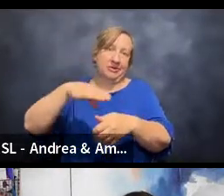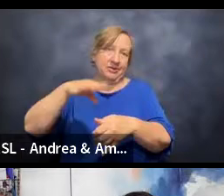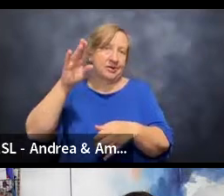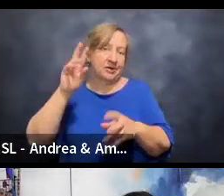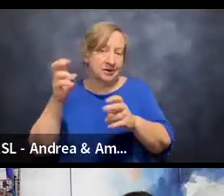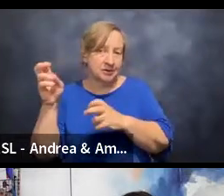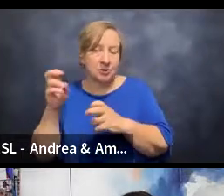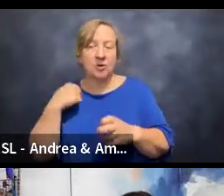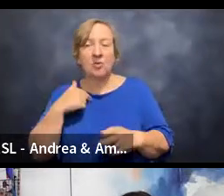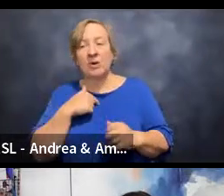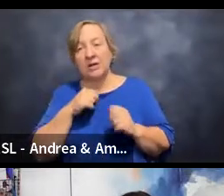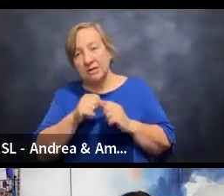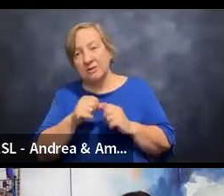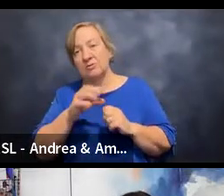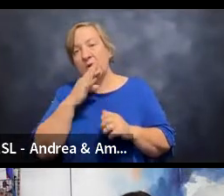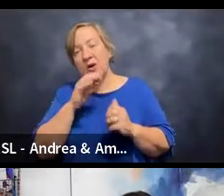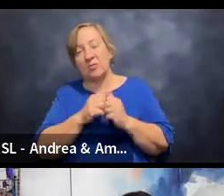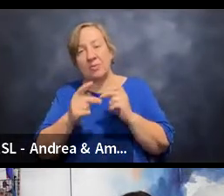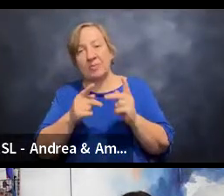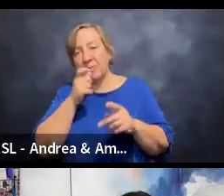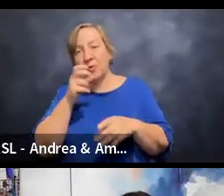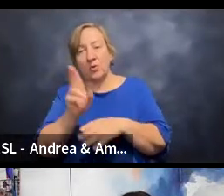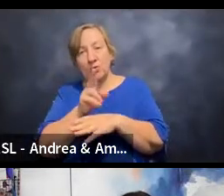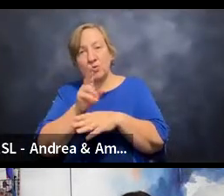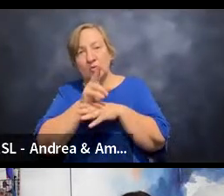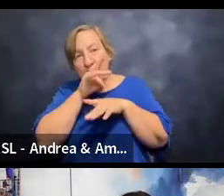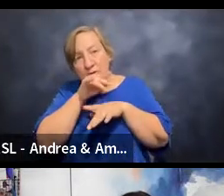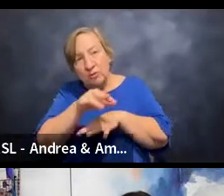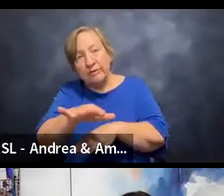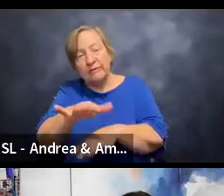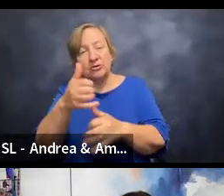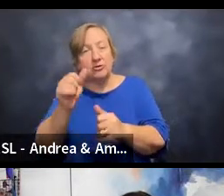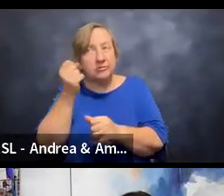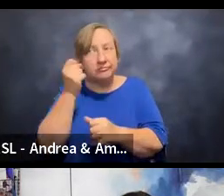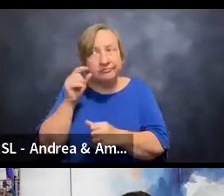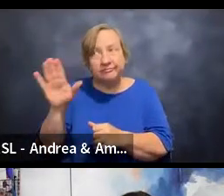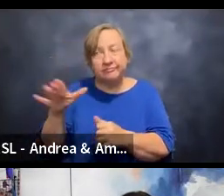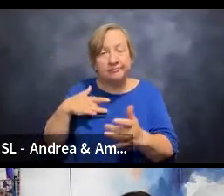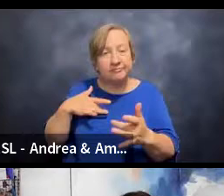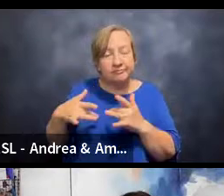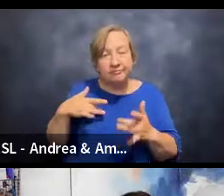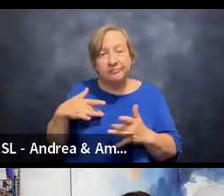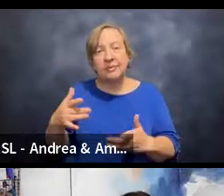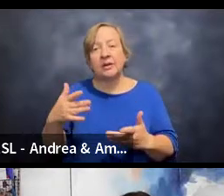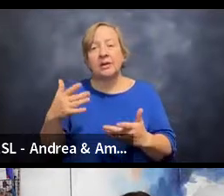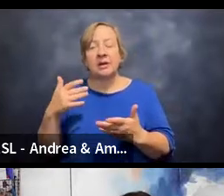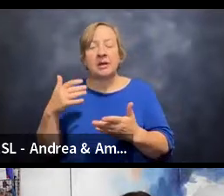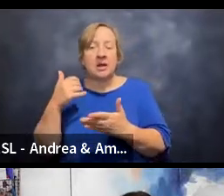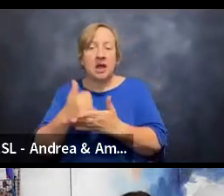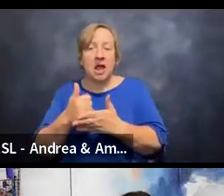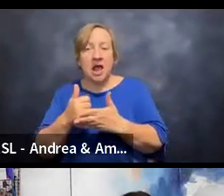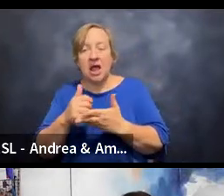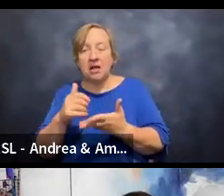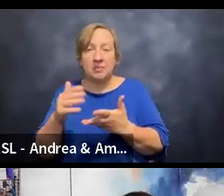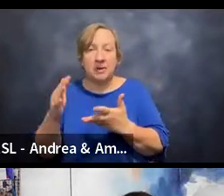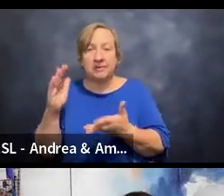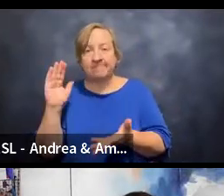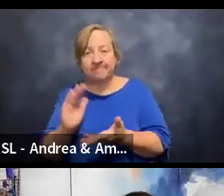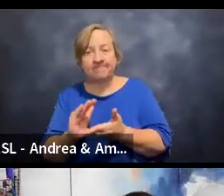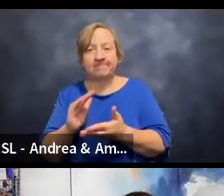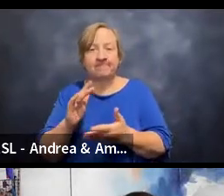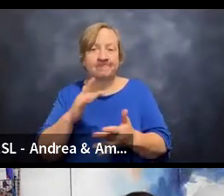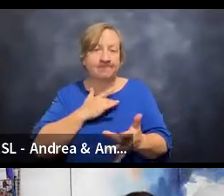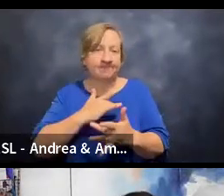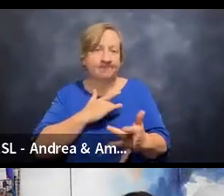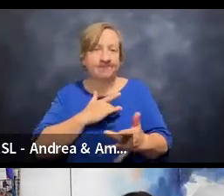to talk to river users to understand their concerns and to help mitigate their concerns